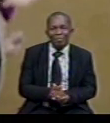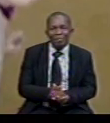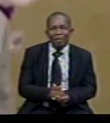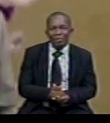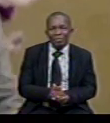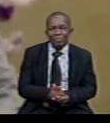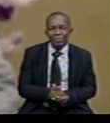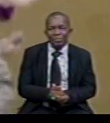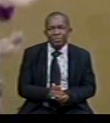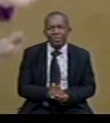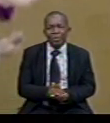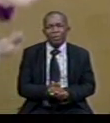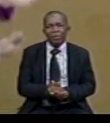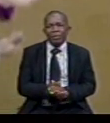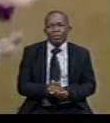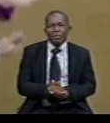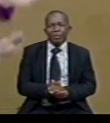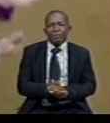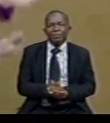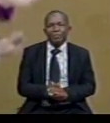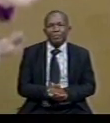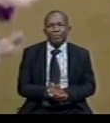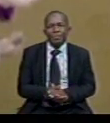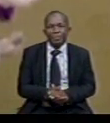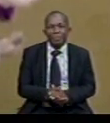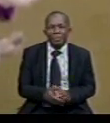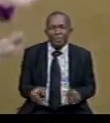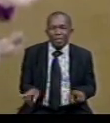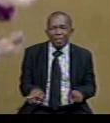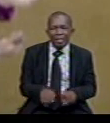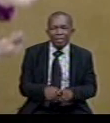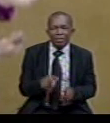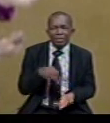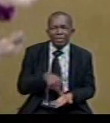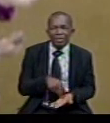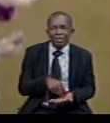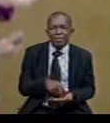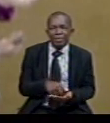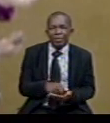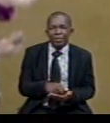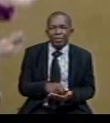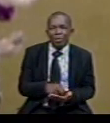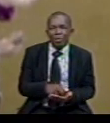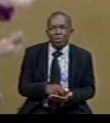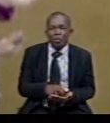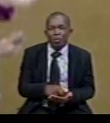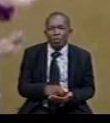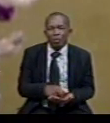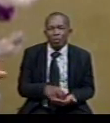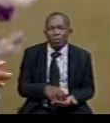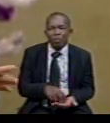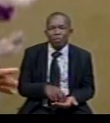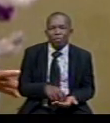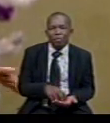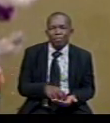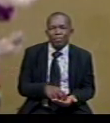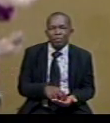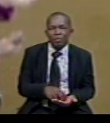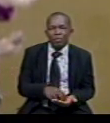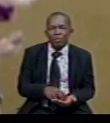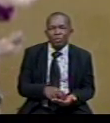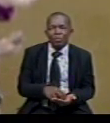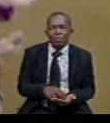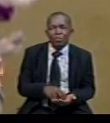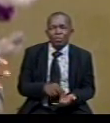While you remain standing, let's have the song from the center page of our program.